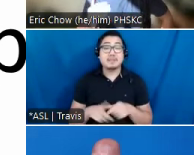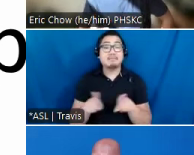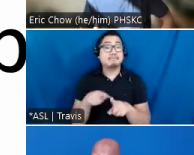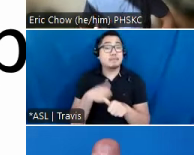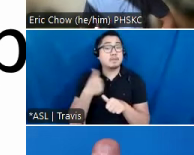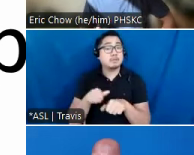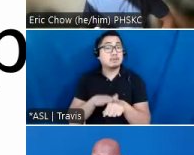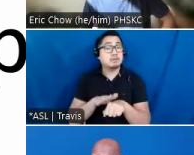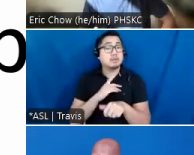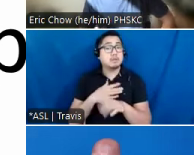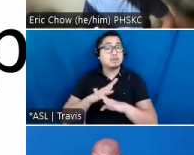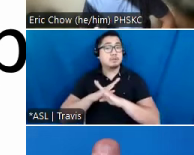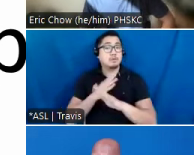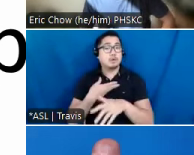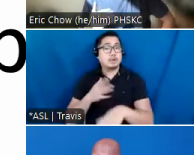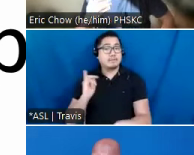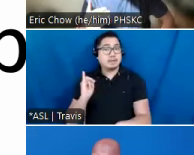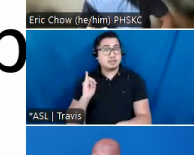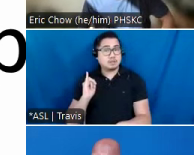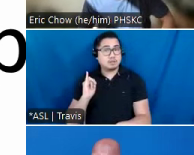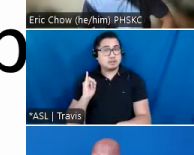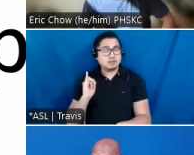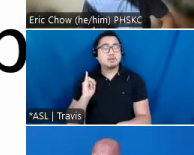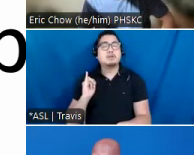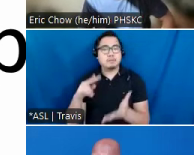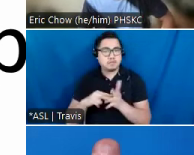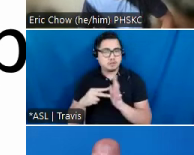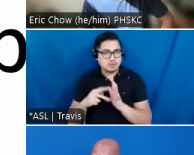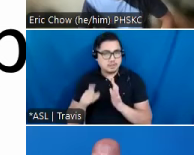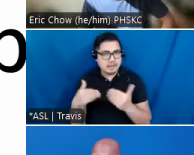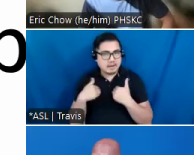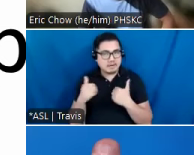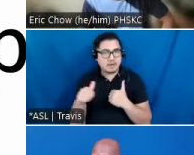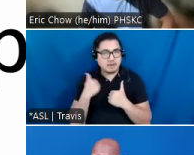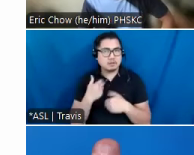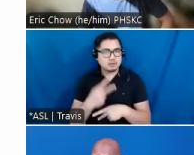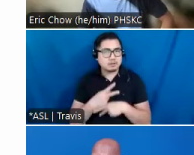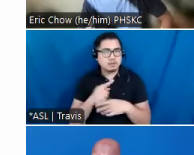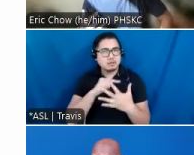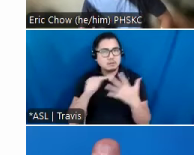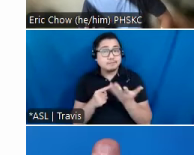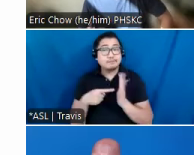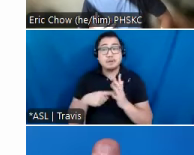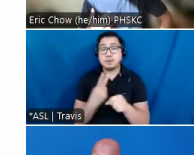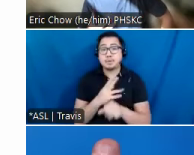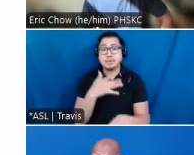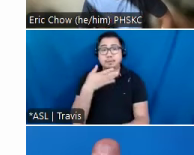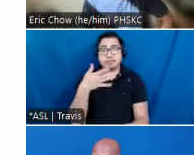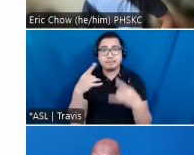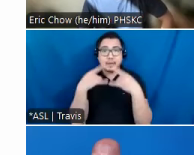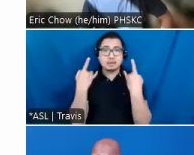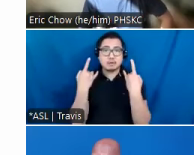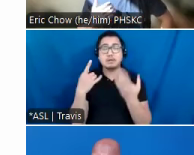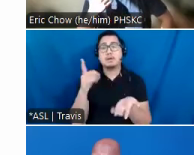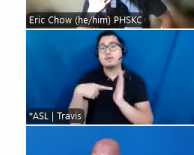preventing infection in the first place requires other precautions as well, such as masking. So when we talk about layered